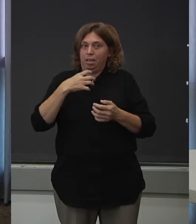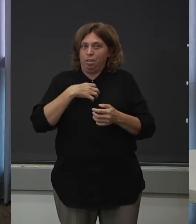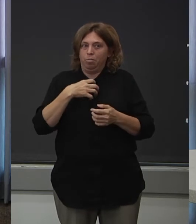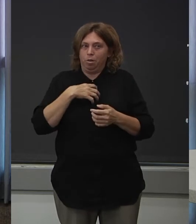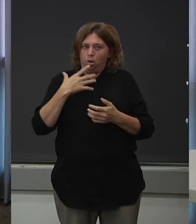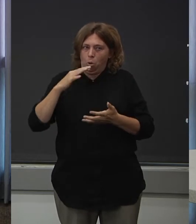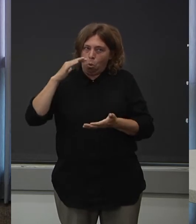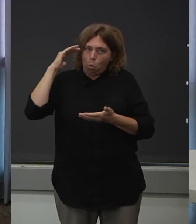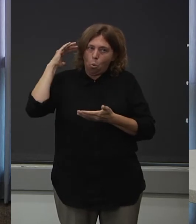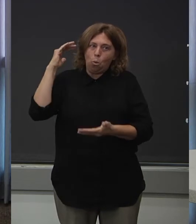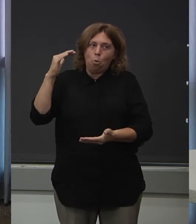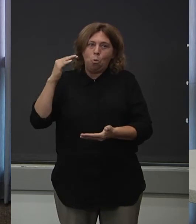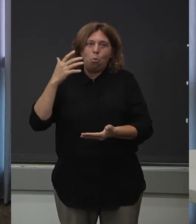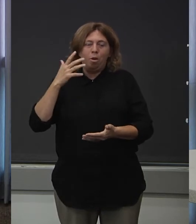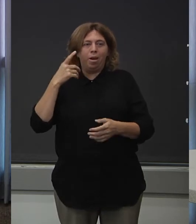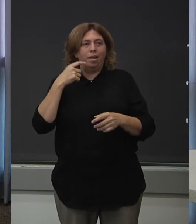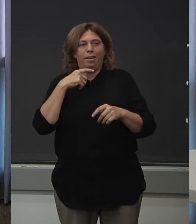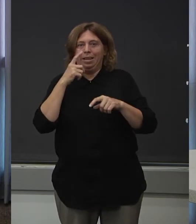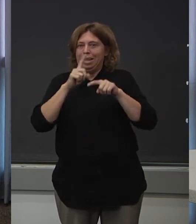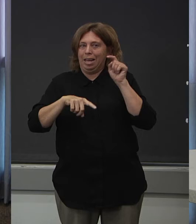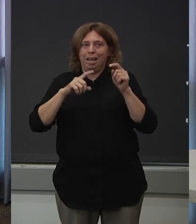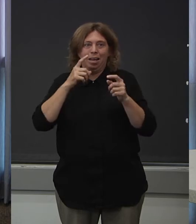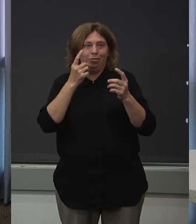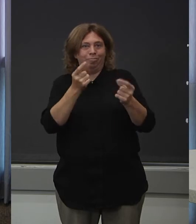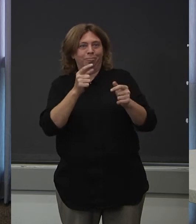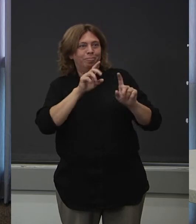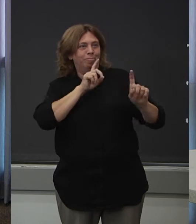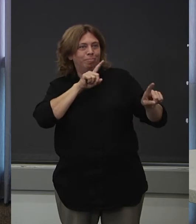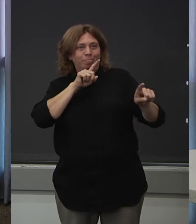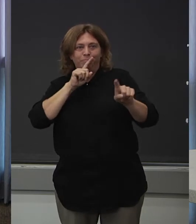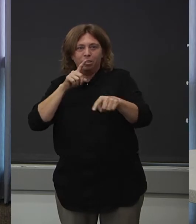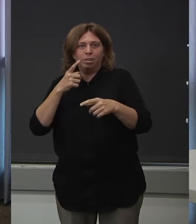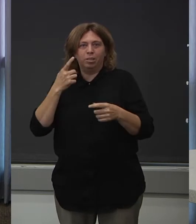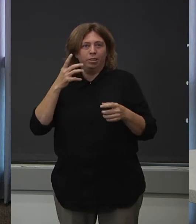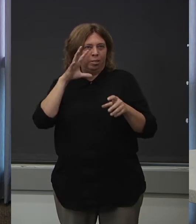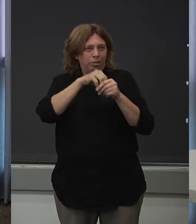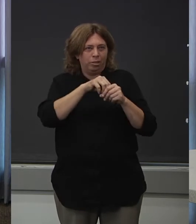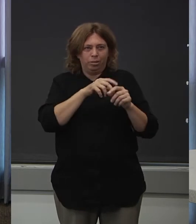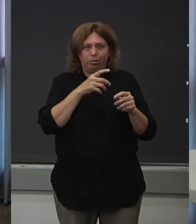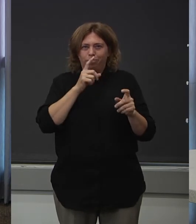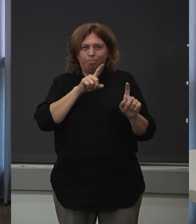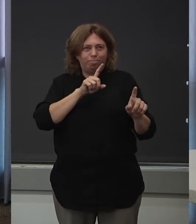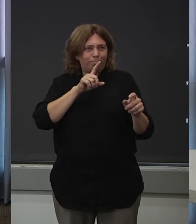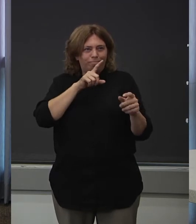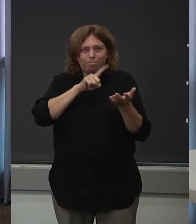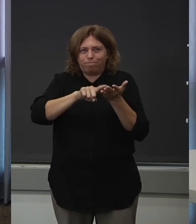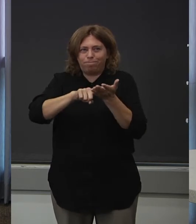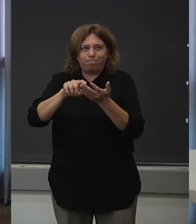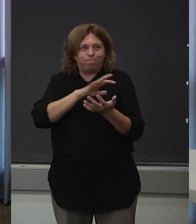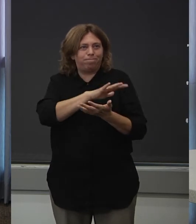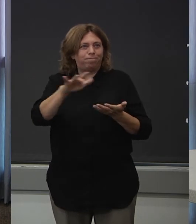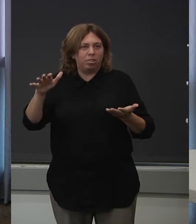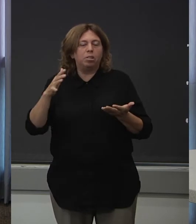as we would like, but we will address that if that is raised with us as a complaint.